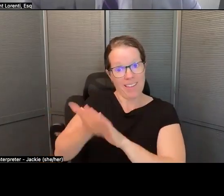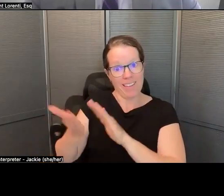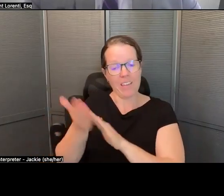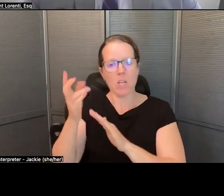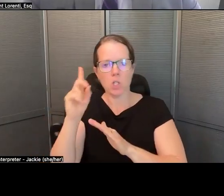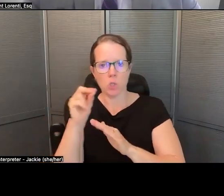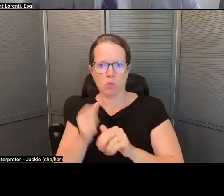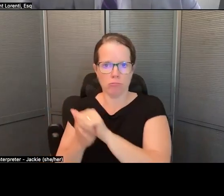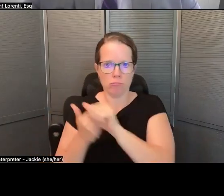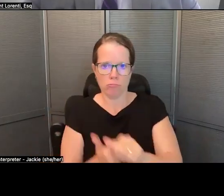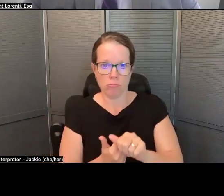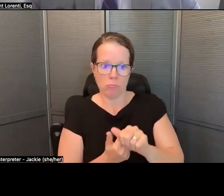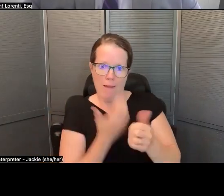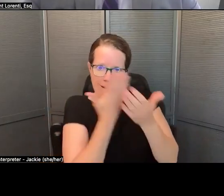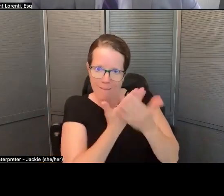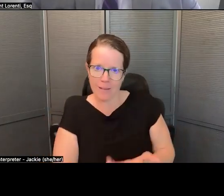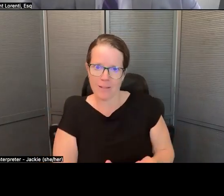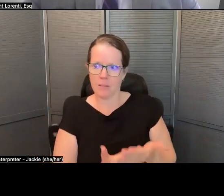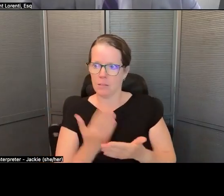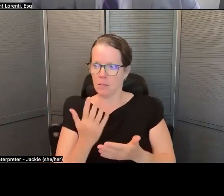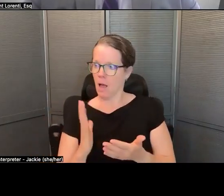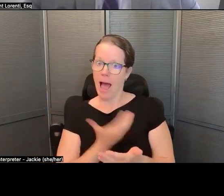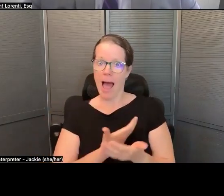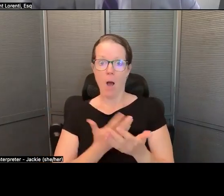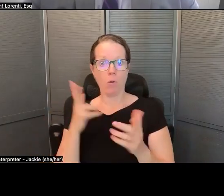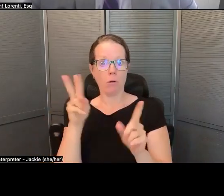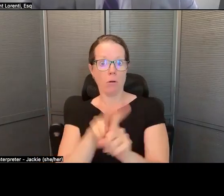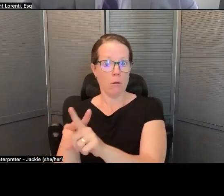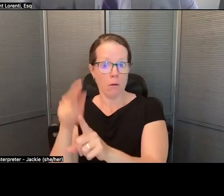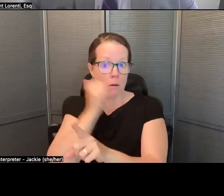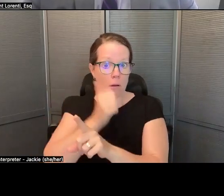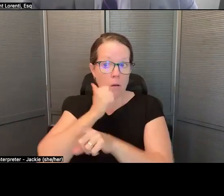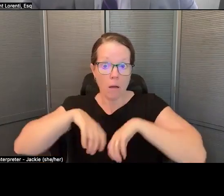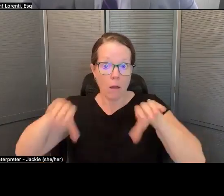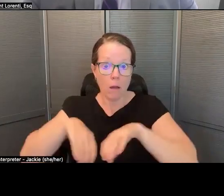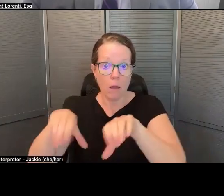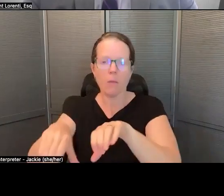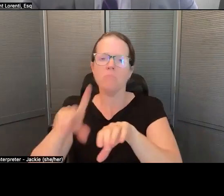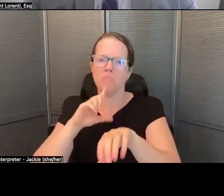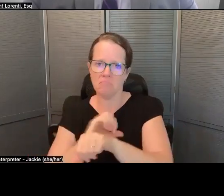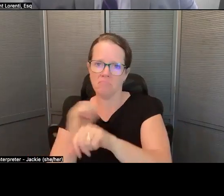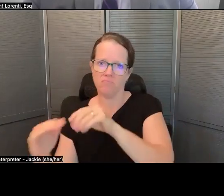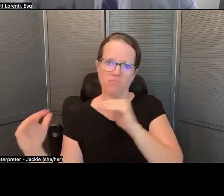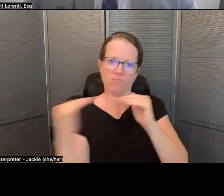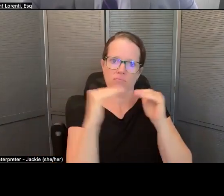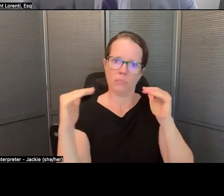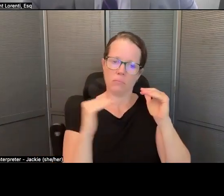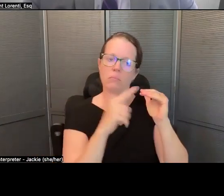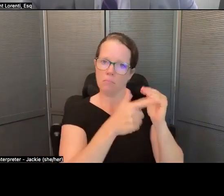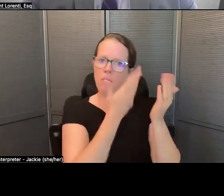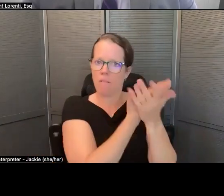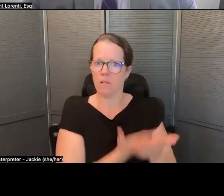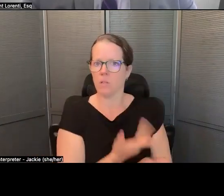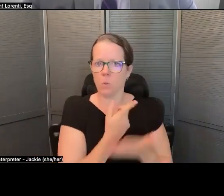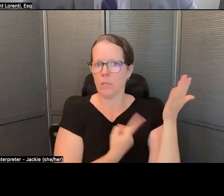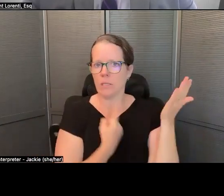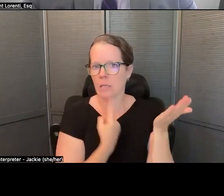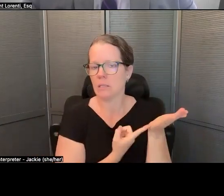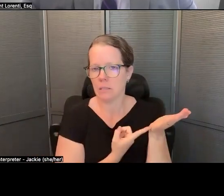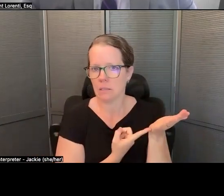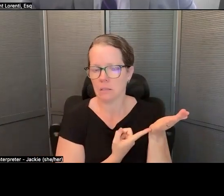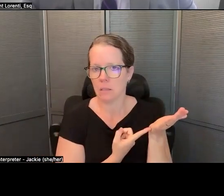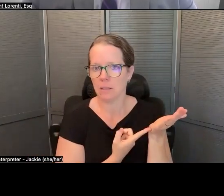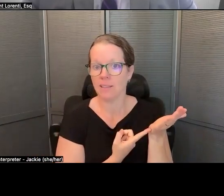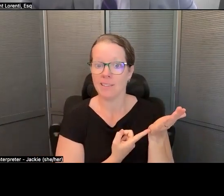design of the practices. So I guess the takeaway here is just to say something that we all know and that we all work really hard to do, is that if you follow